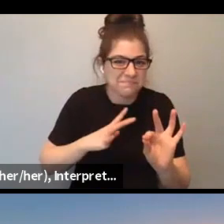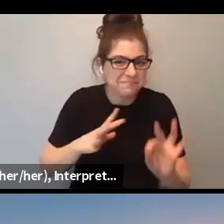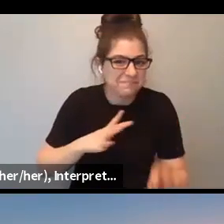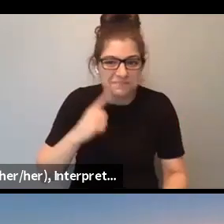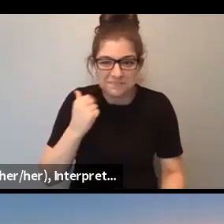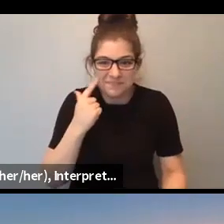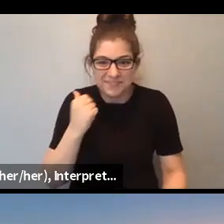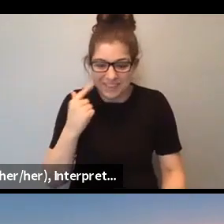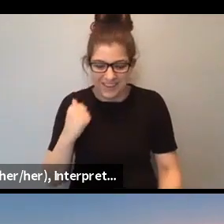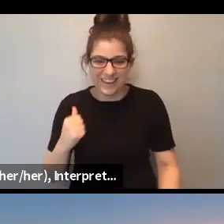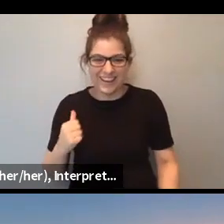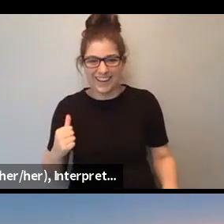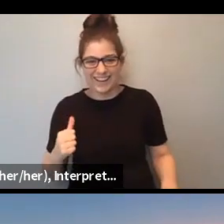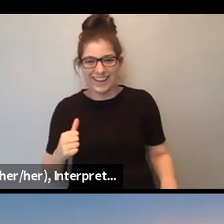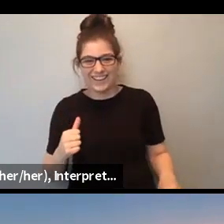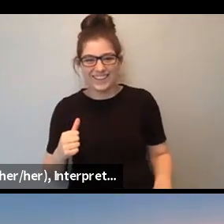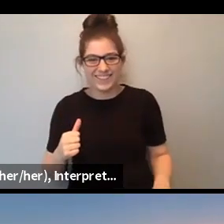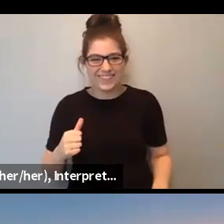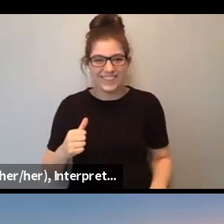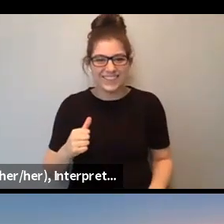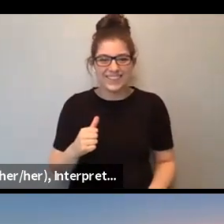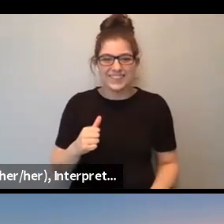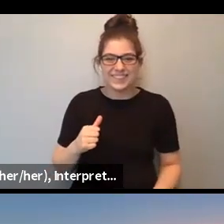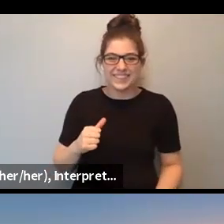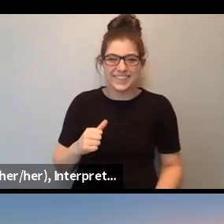by doing. All right, Shane, you're up.